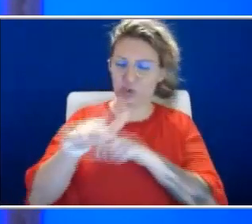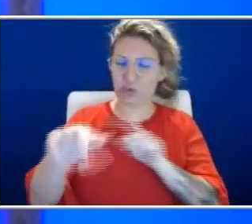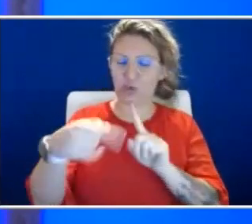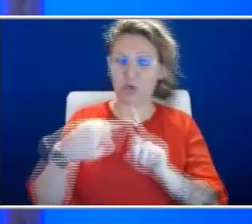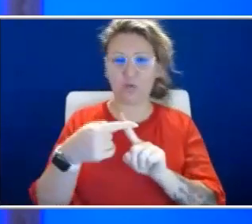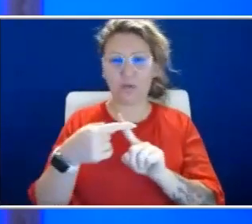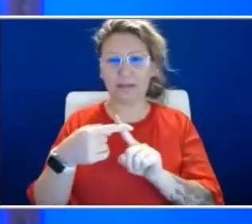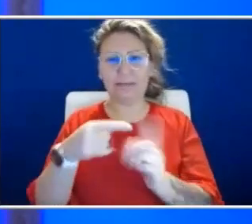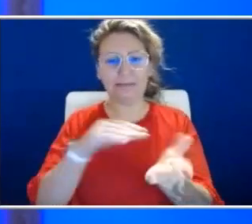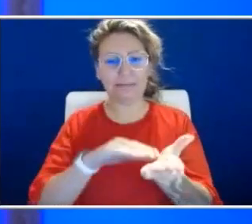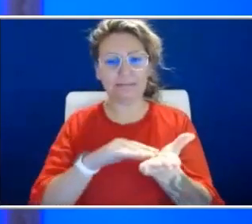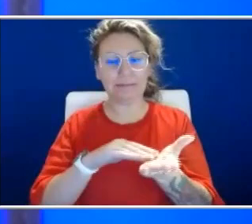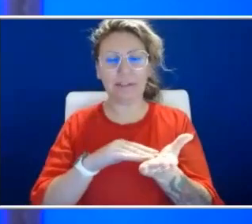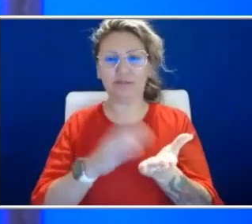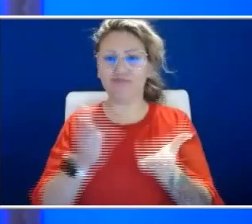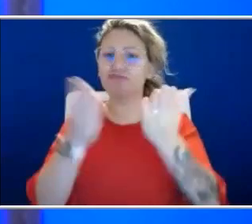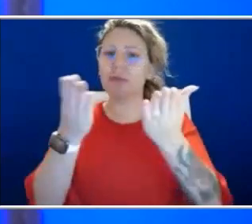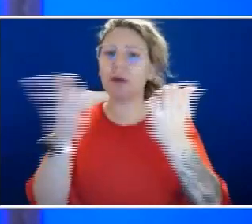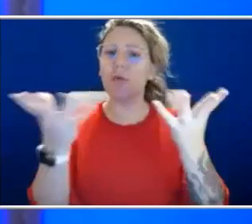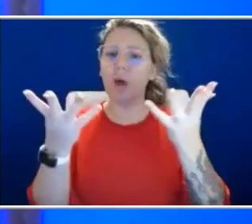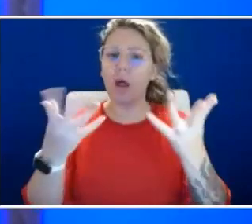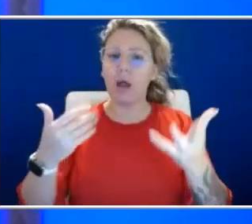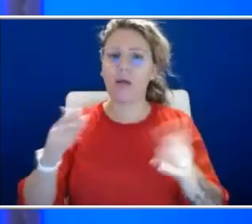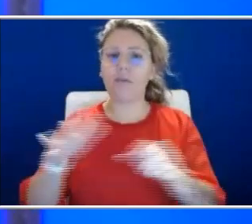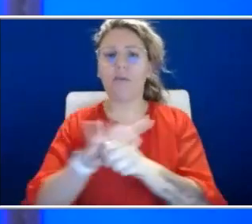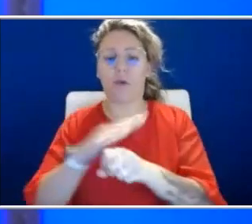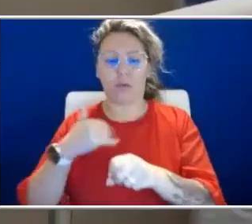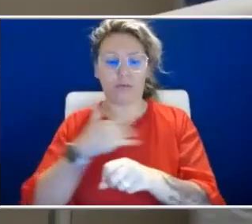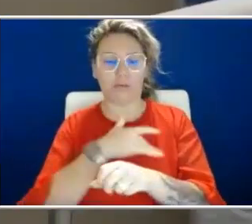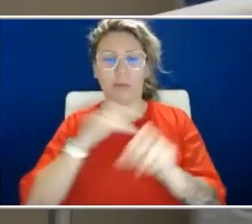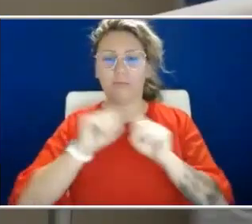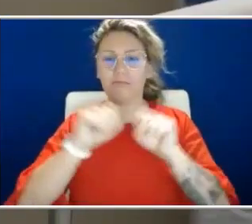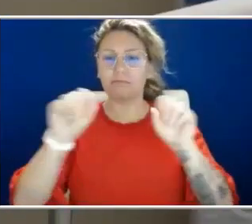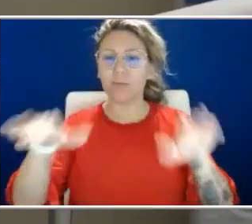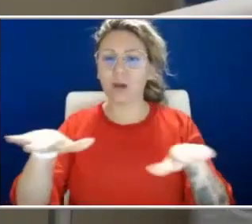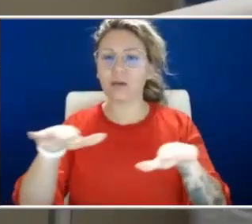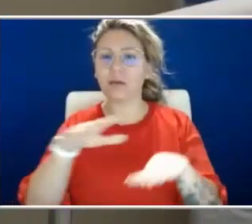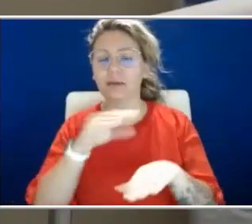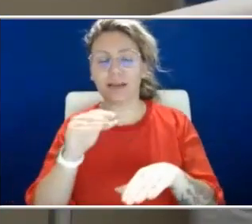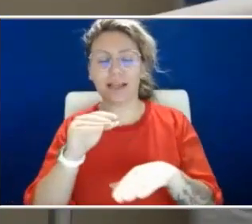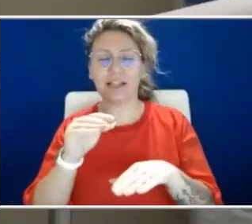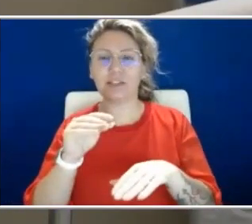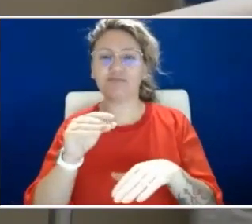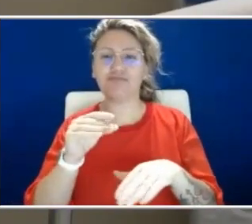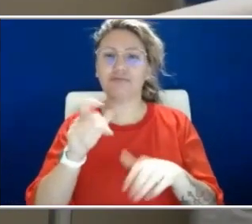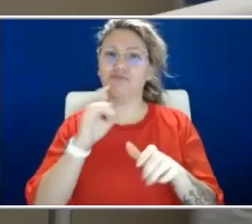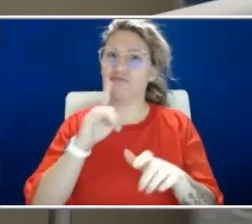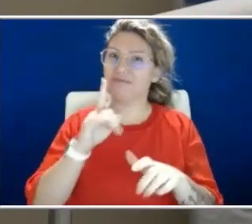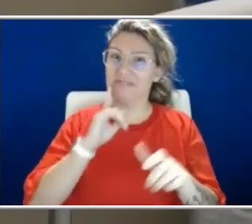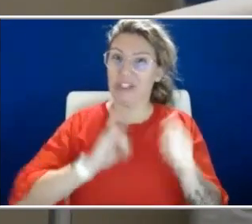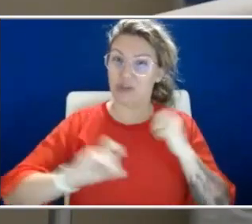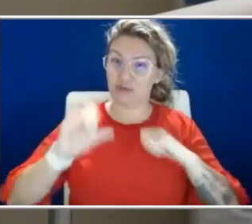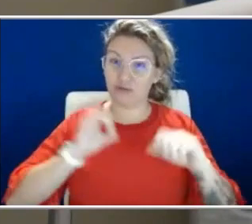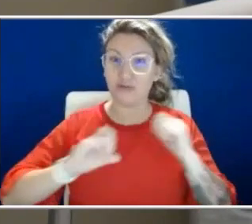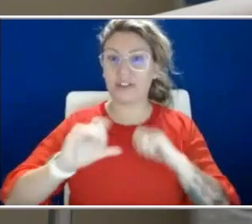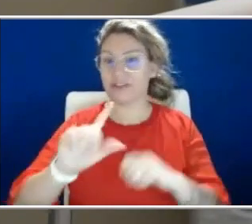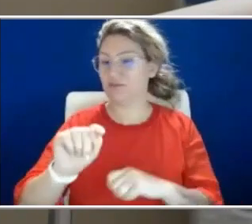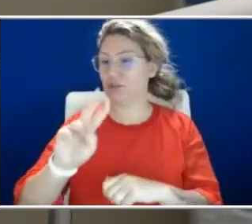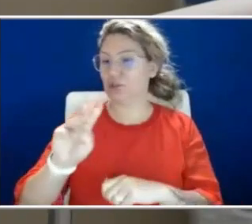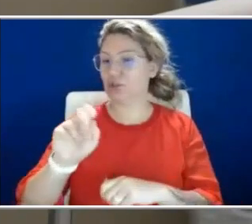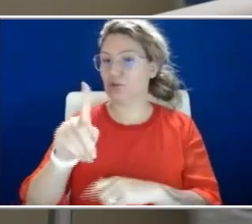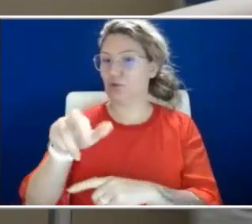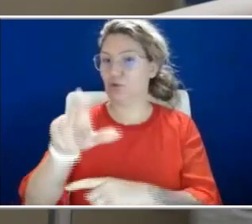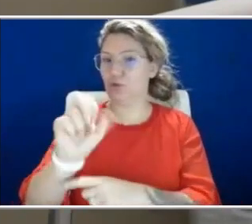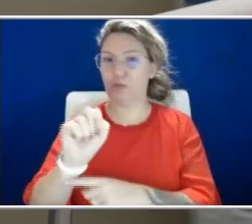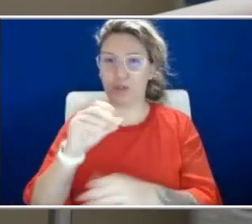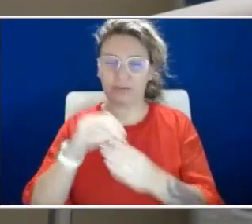to treat non-cancerous but aggressive breast tumors. Well, it actually started back in 2018. I